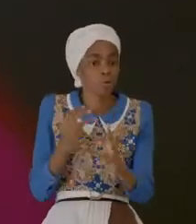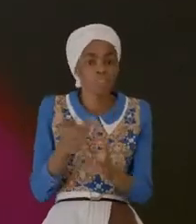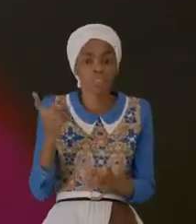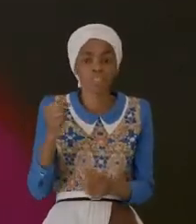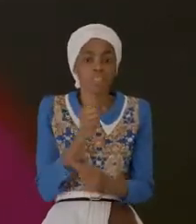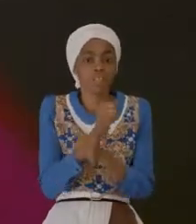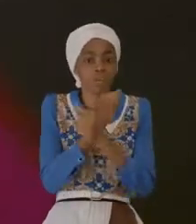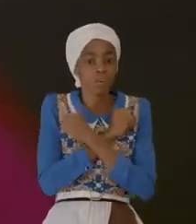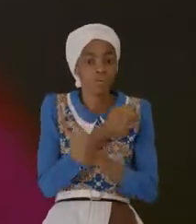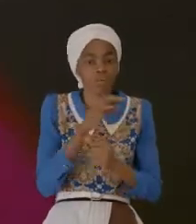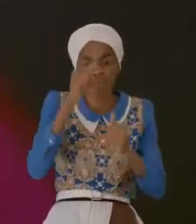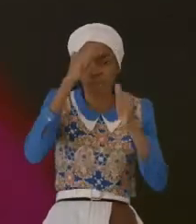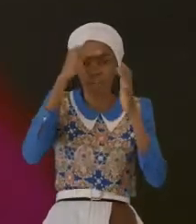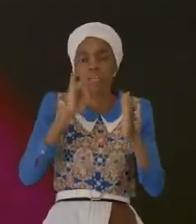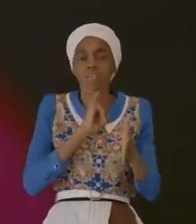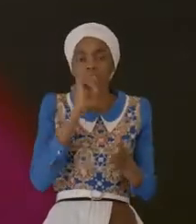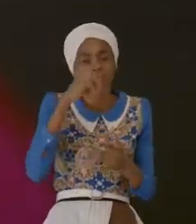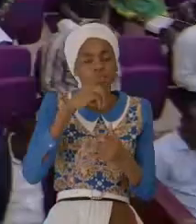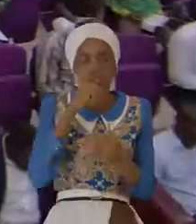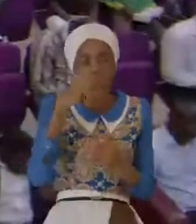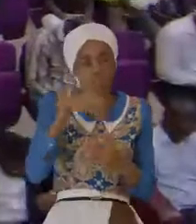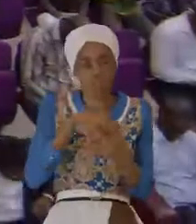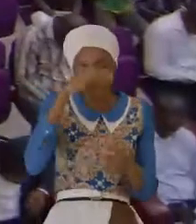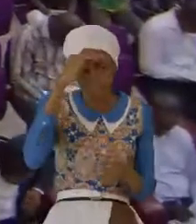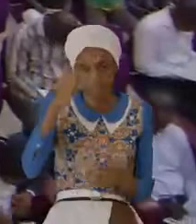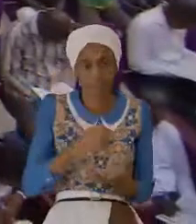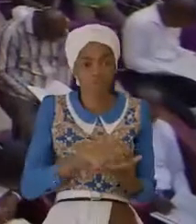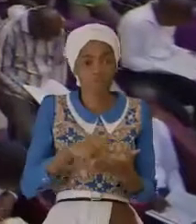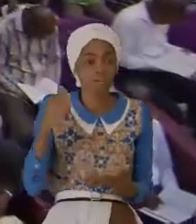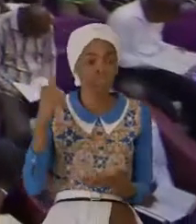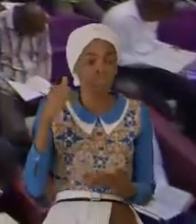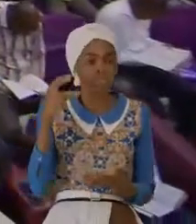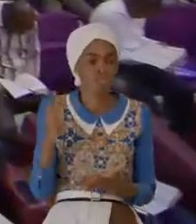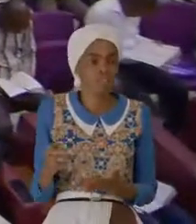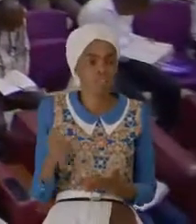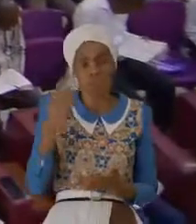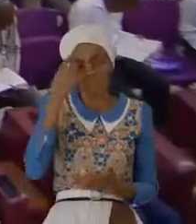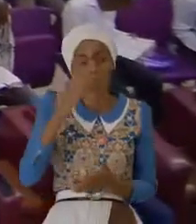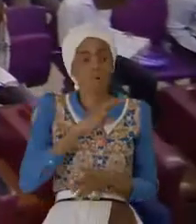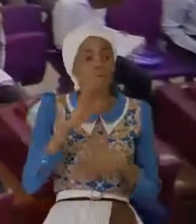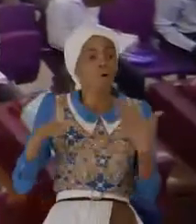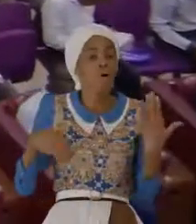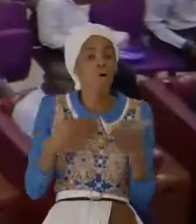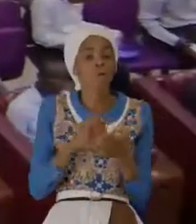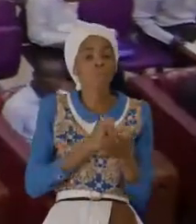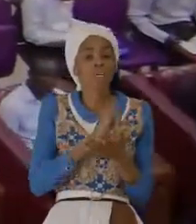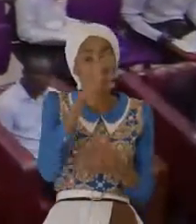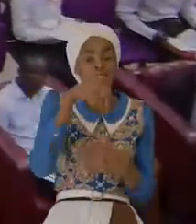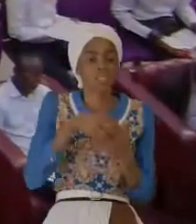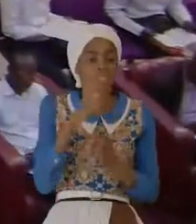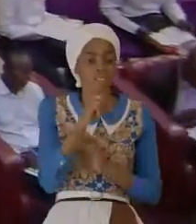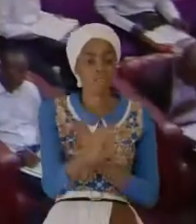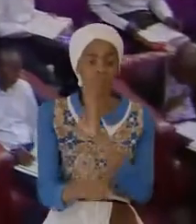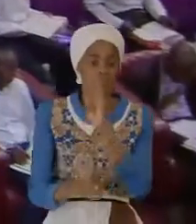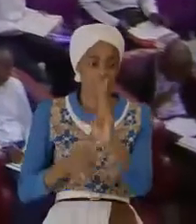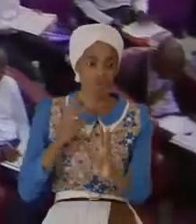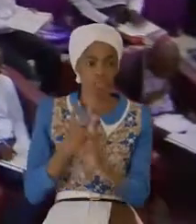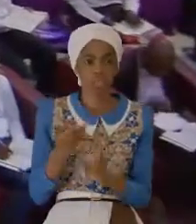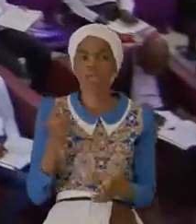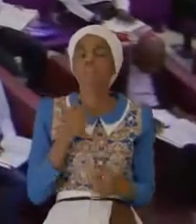is nothing look at verse 16 in verse 16 for all that is in the world